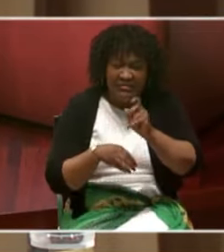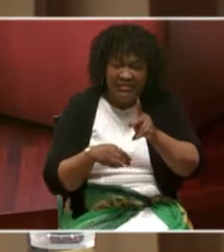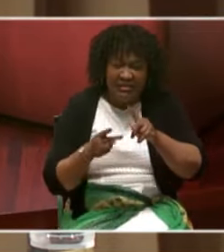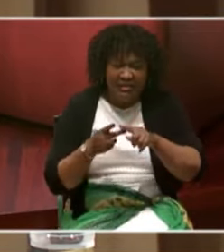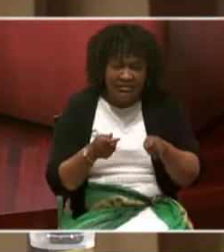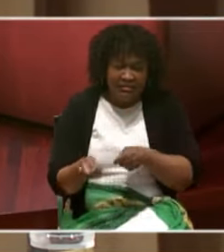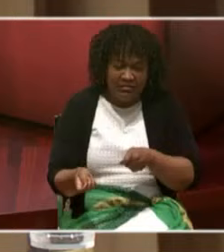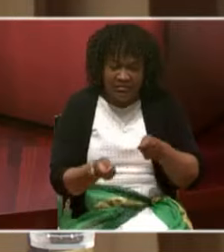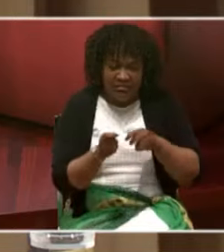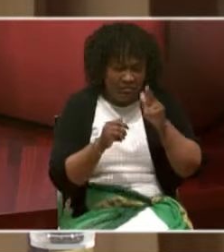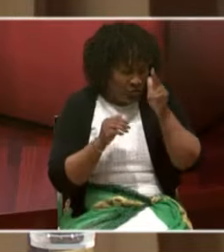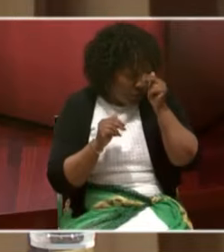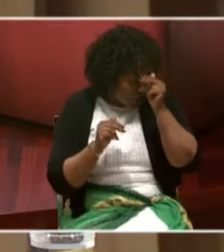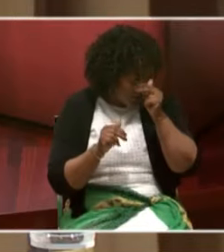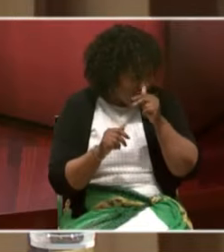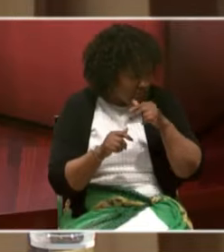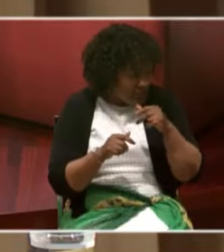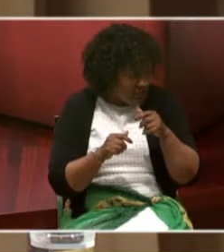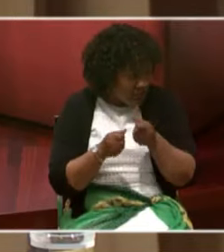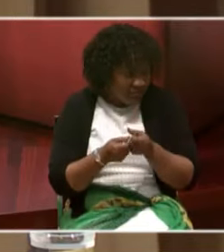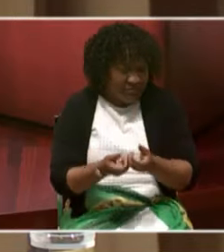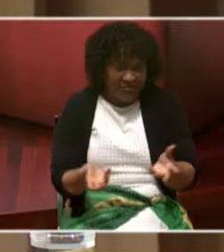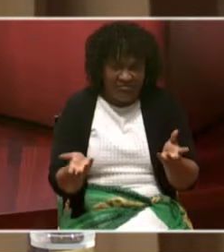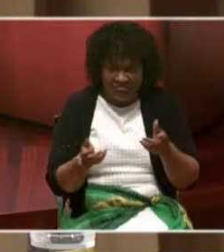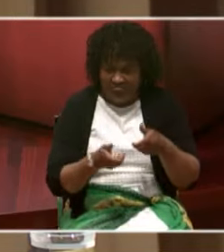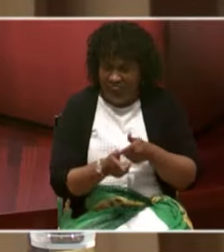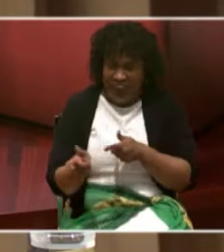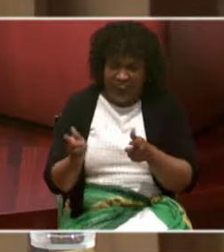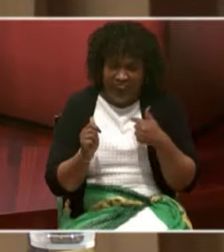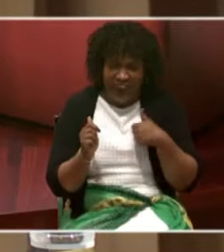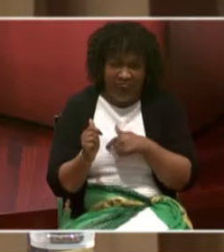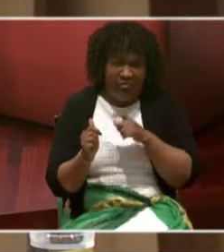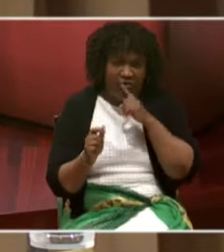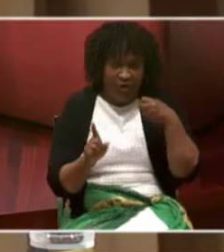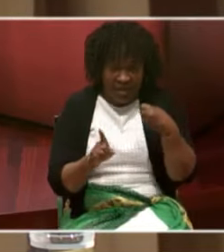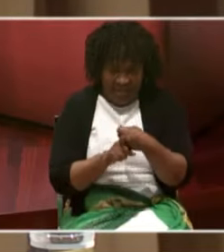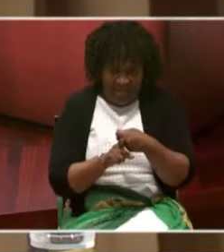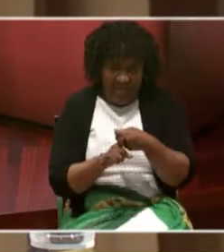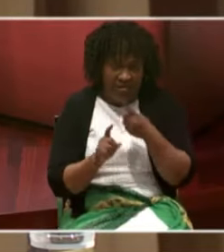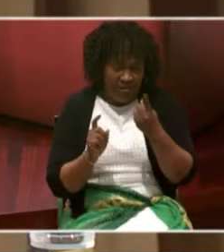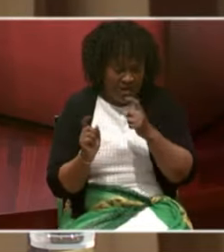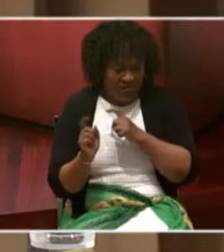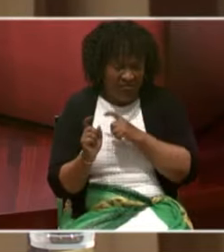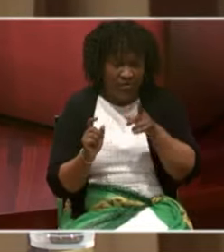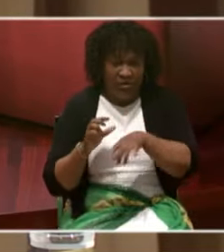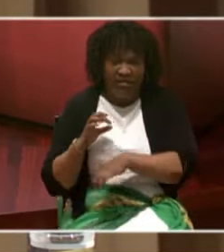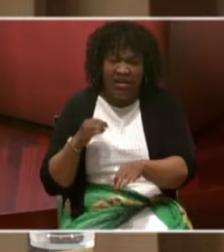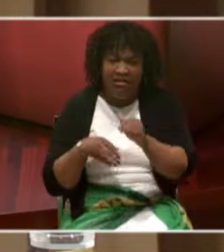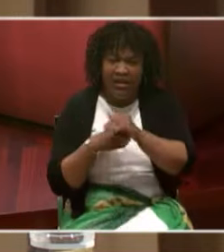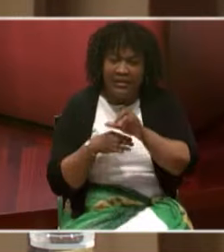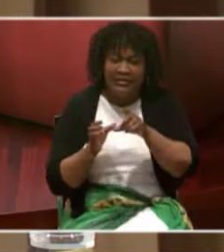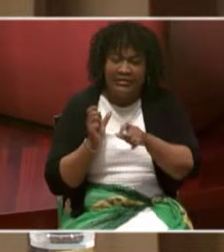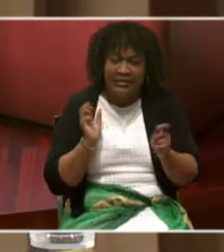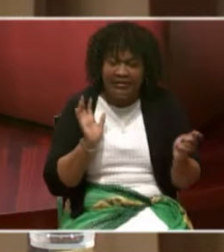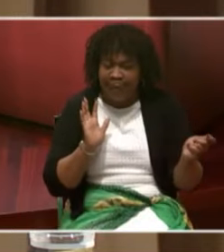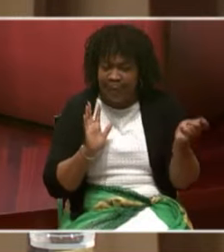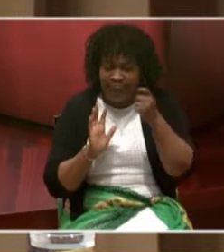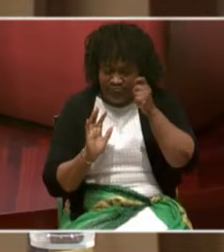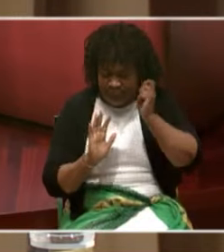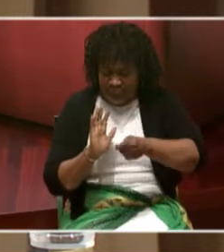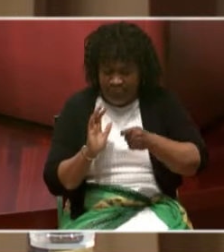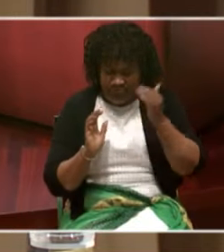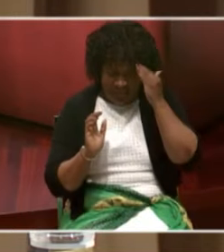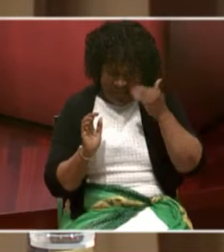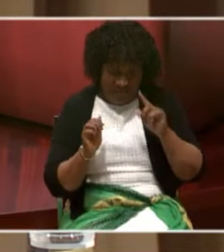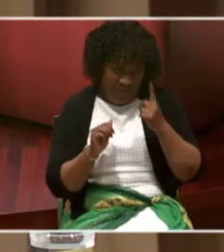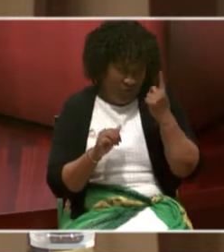Klan. And Reverend Reed was so severely beaten, he had to be transferred to a hospital in Birmingham, and the next day he